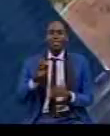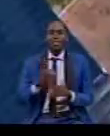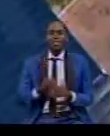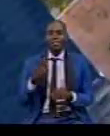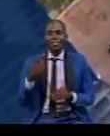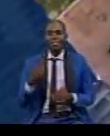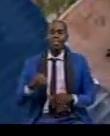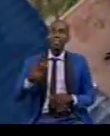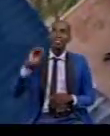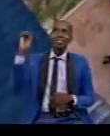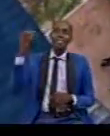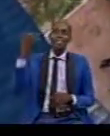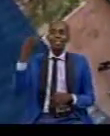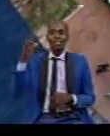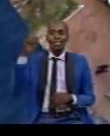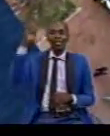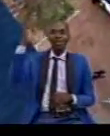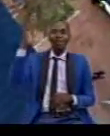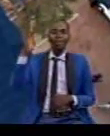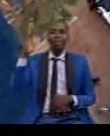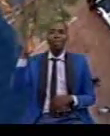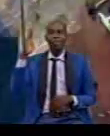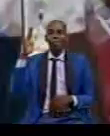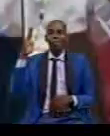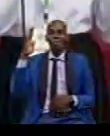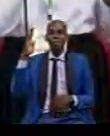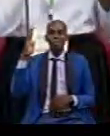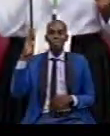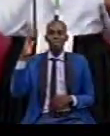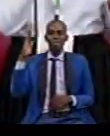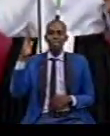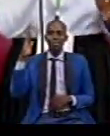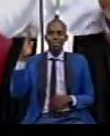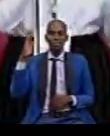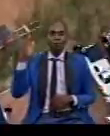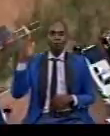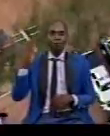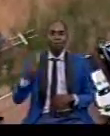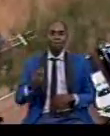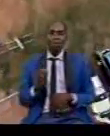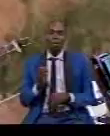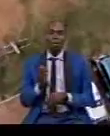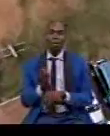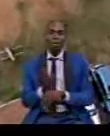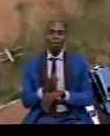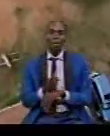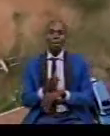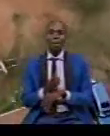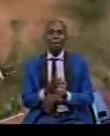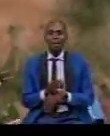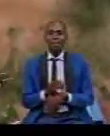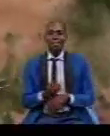Your sicknesses will be cured. You will go back home with joy.